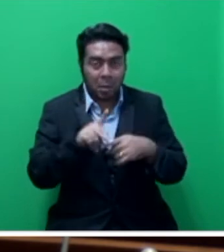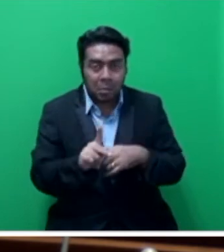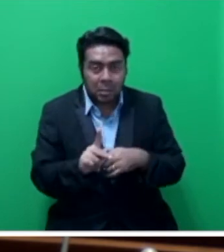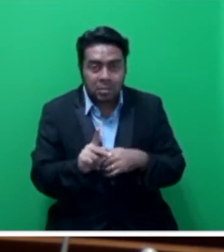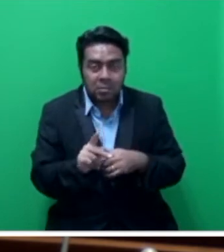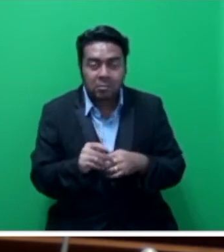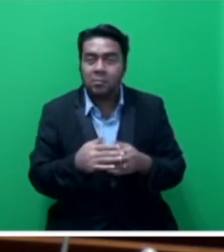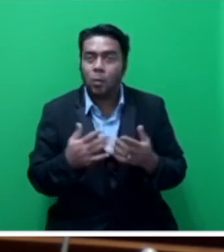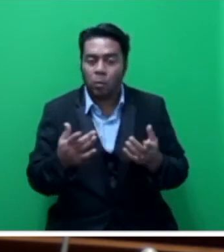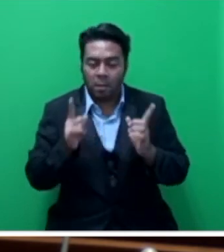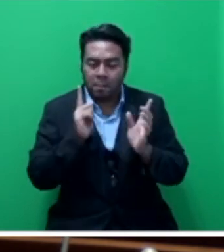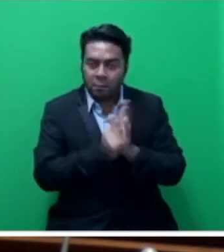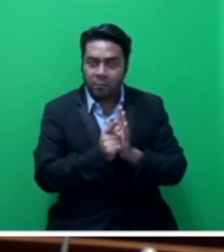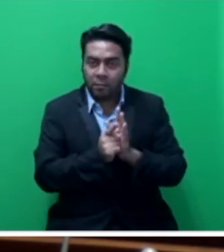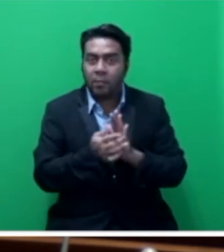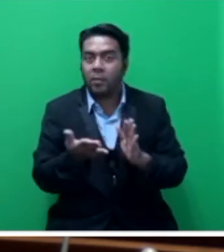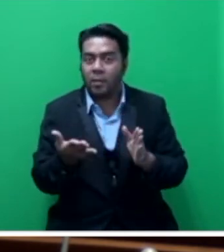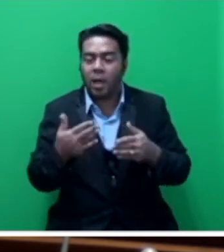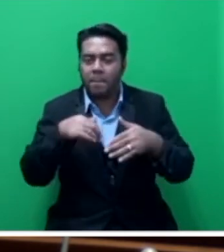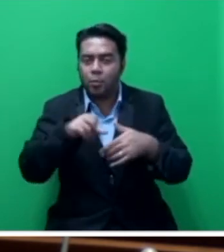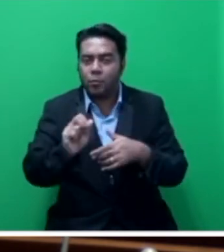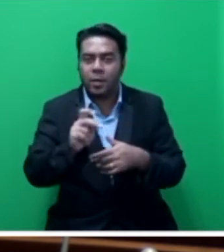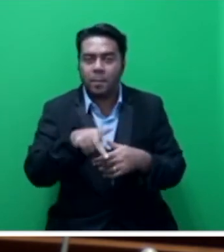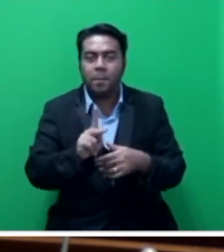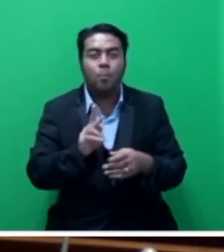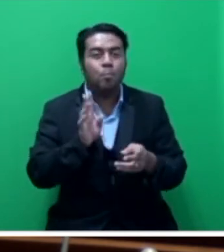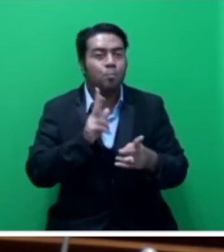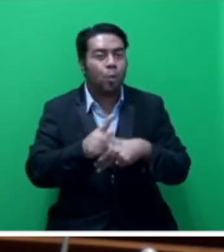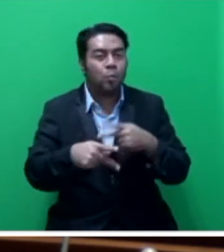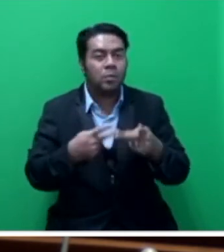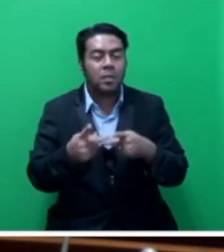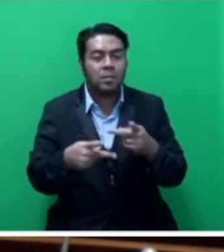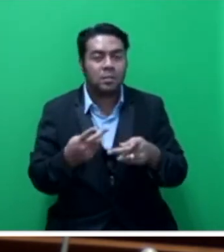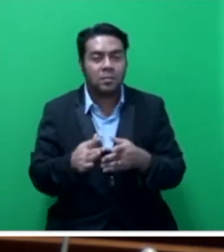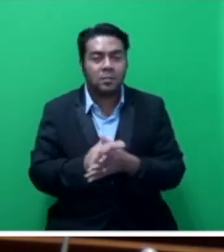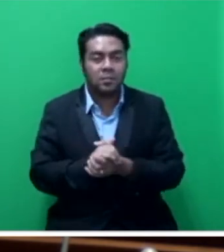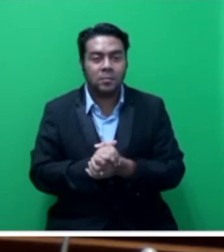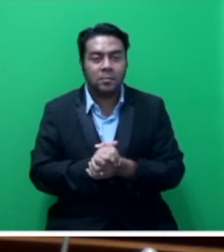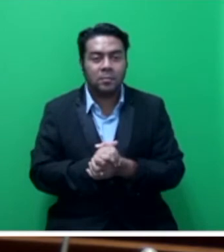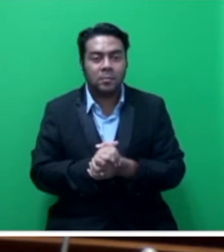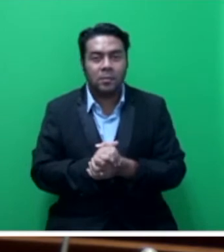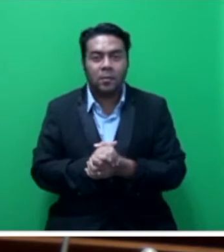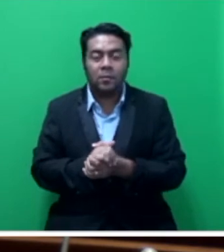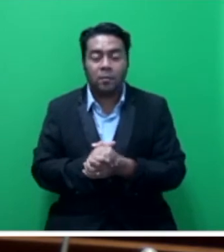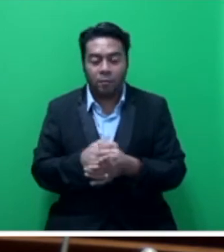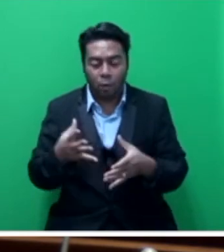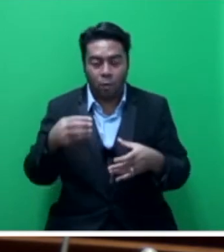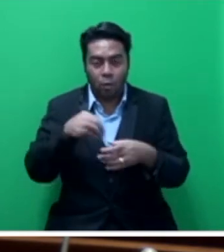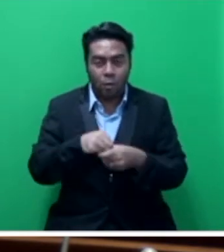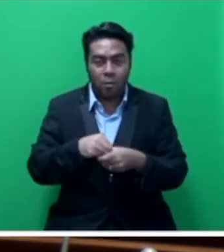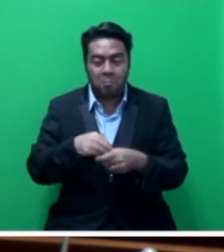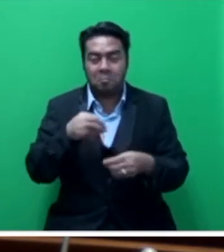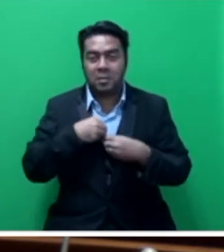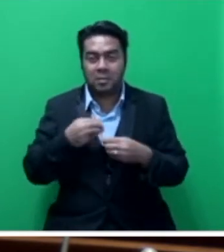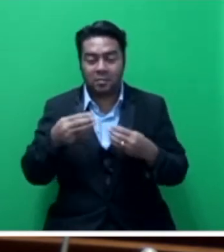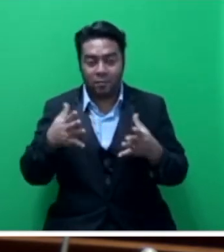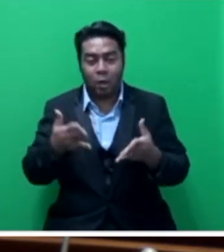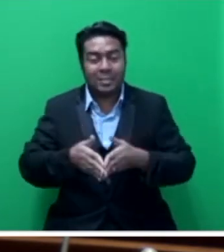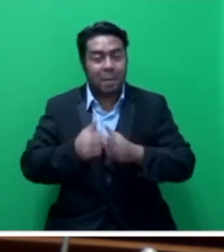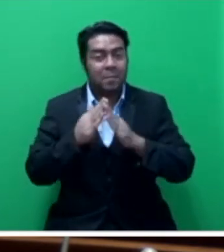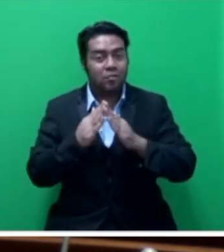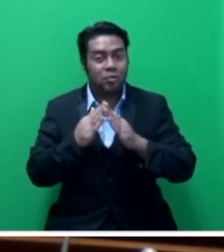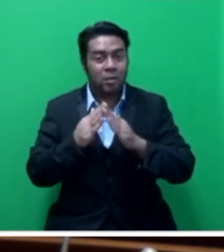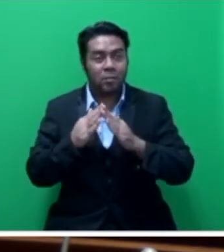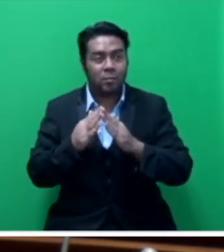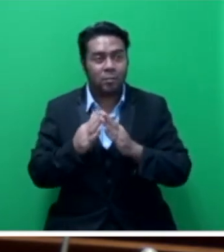also fast-tracked and streamlined the approval process for obtaining a construction permit for commercial or industrial purposes by establishing through